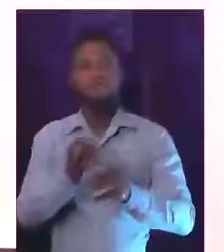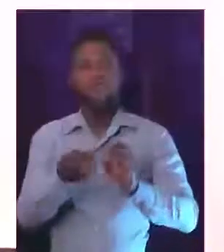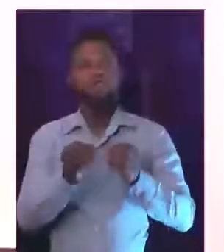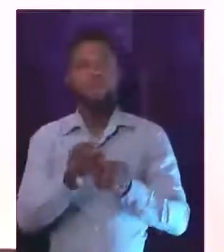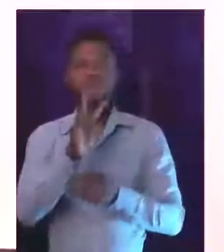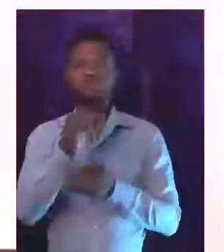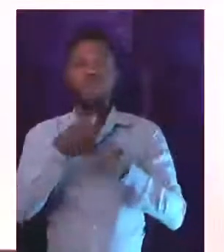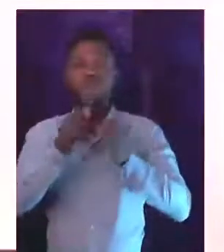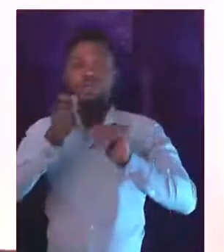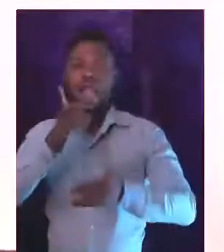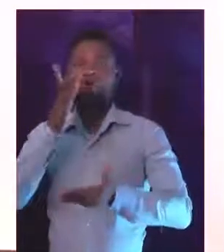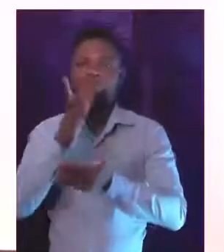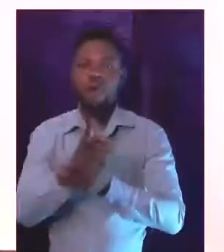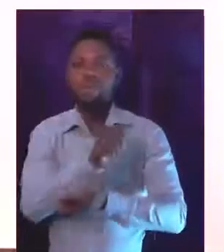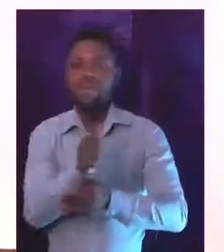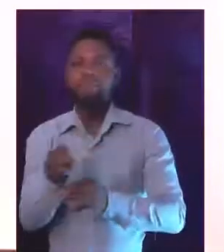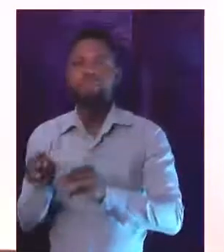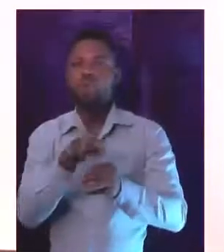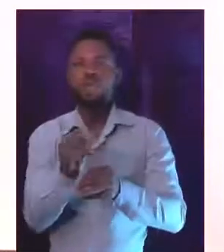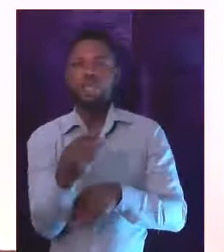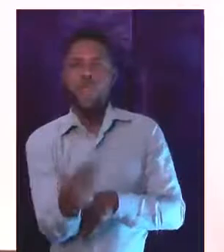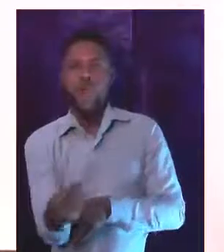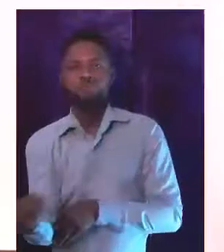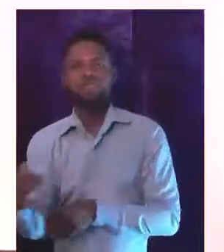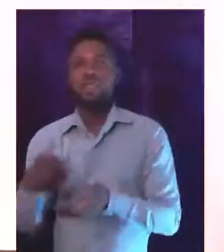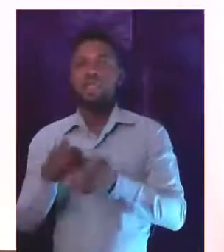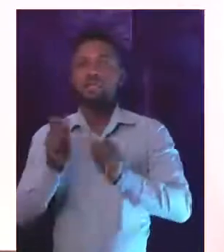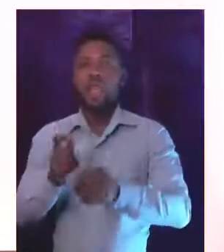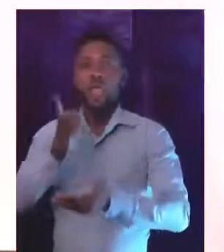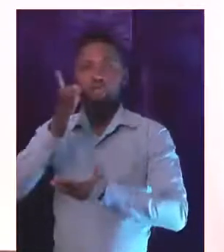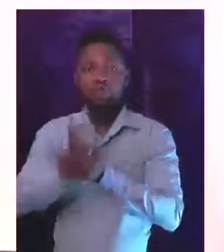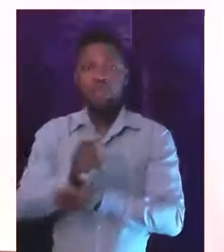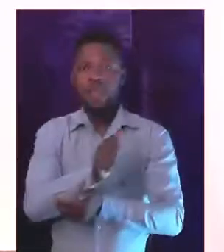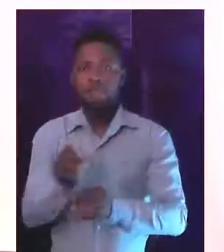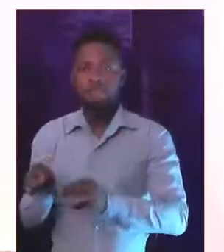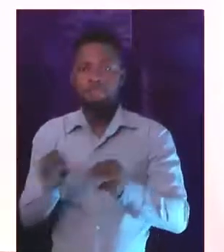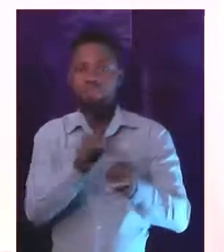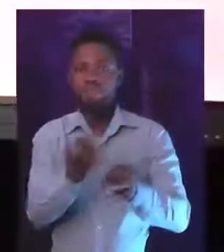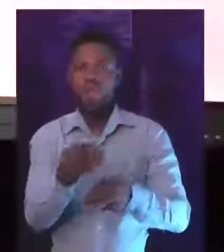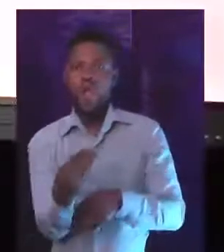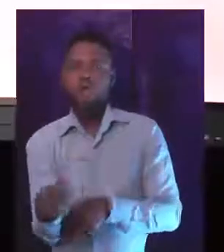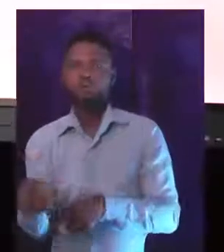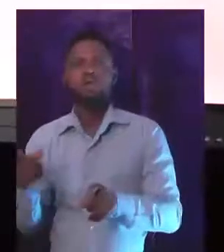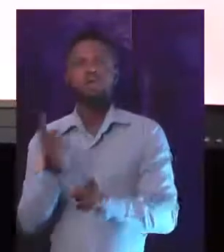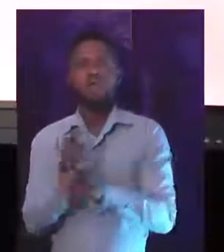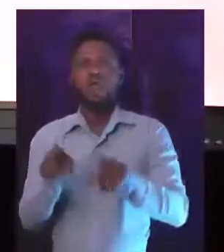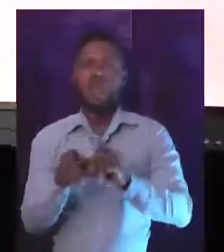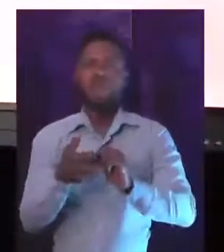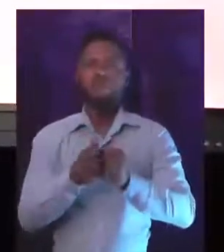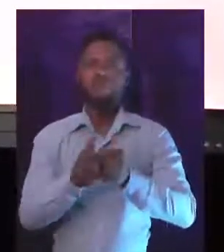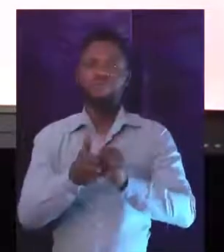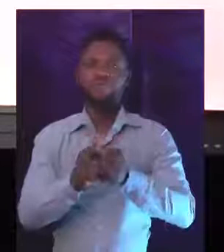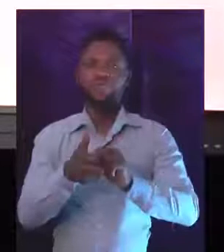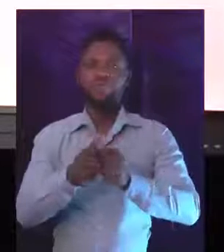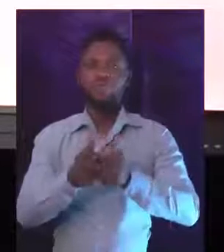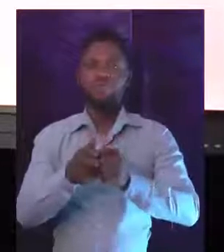The second one is it can stop a moving object. It can stop a moving object. Just like in frictional